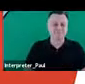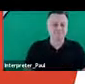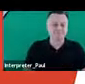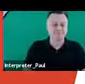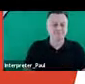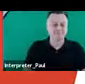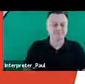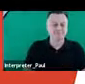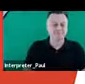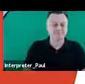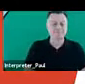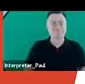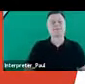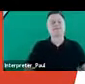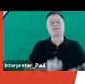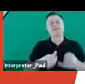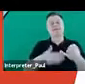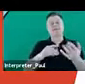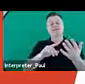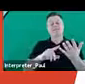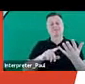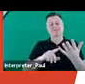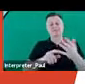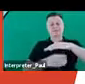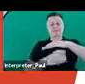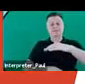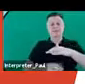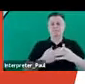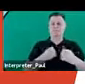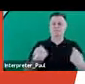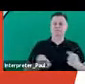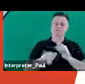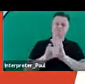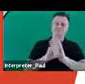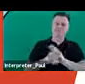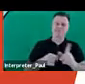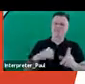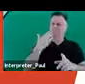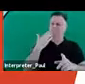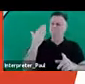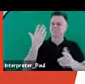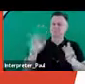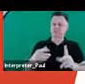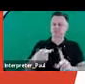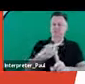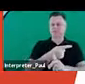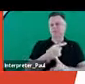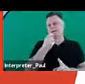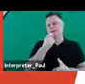And then the final pillar is identifying your strengths. And I have talked a little bit about this already.